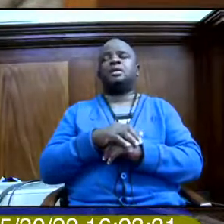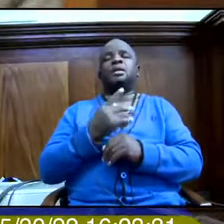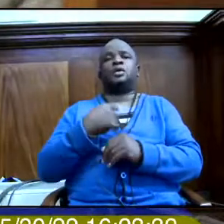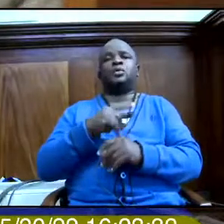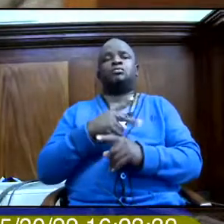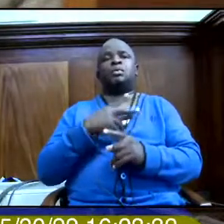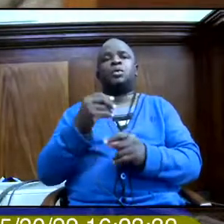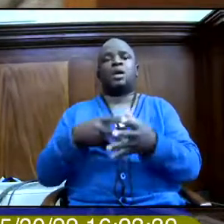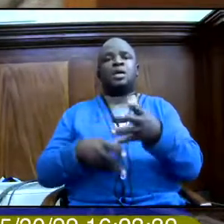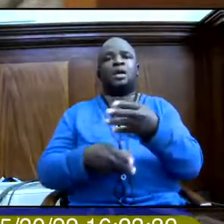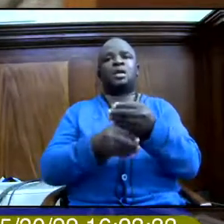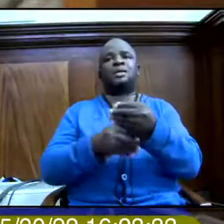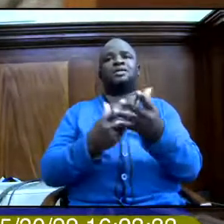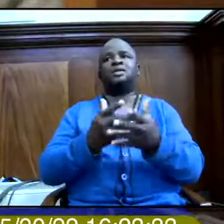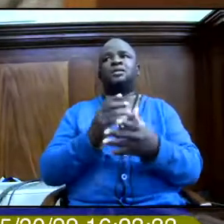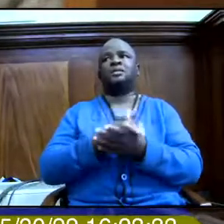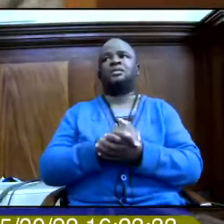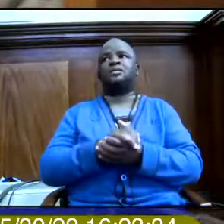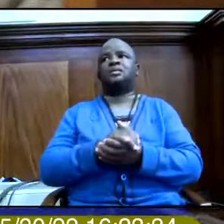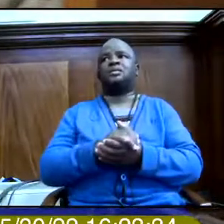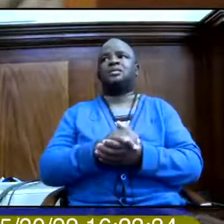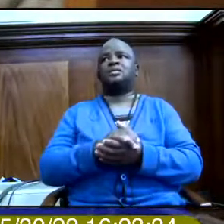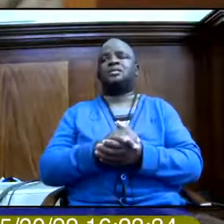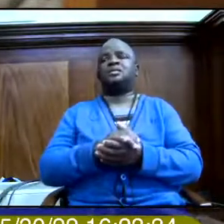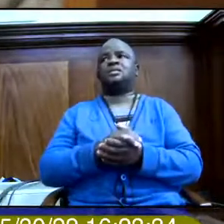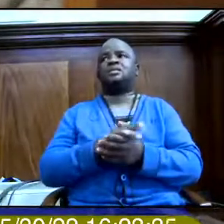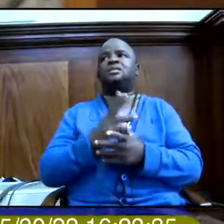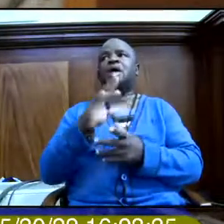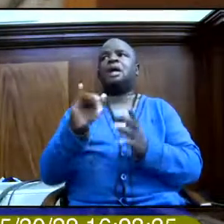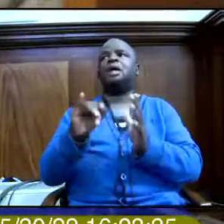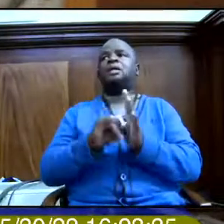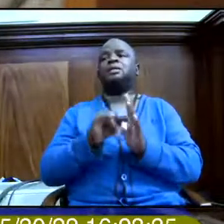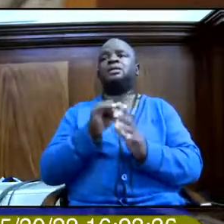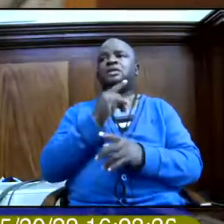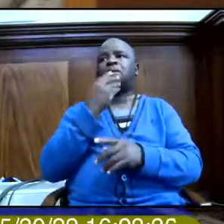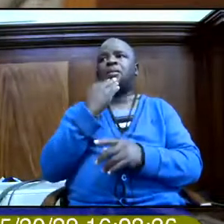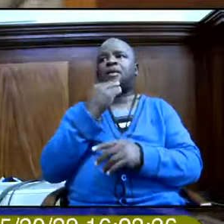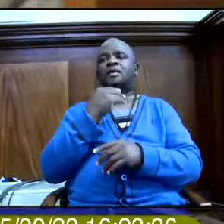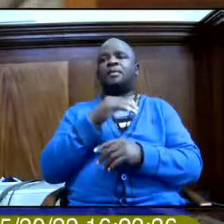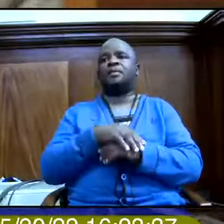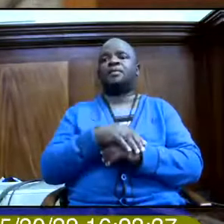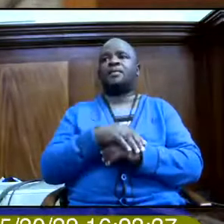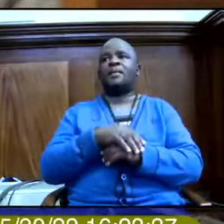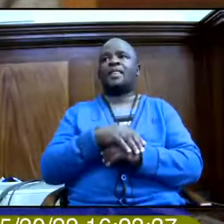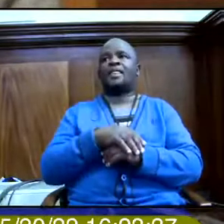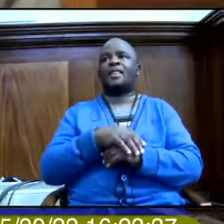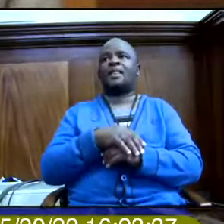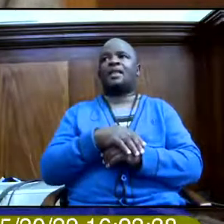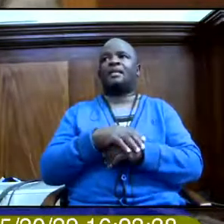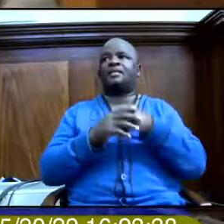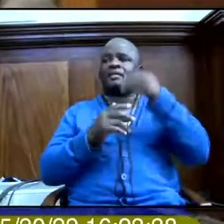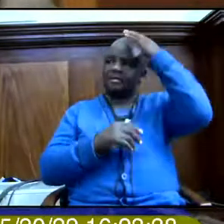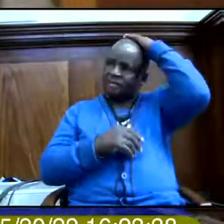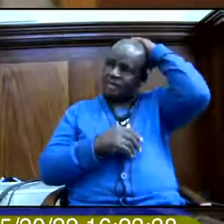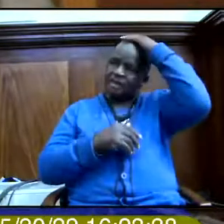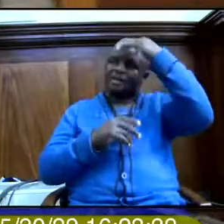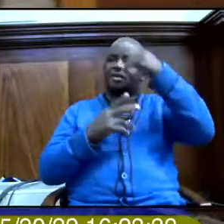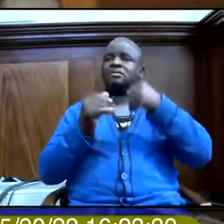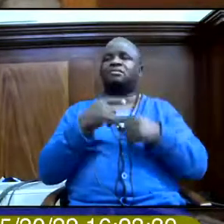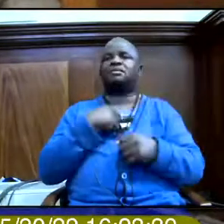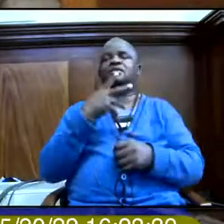put on top from the monday identity please oh i was coming to that